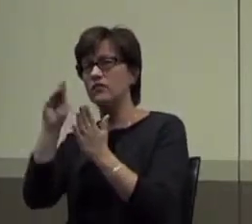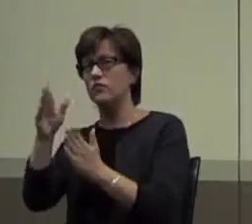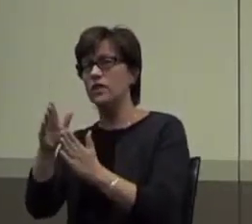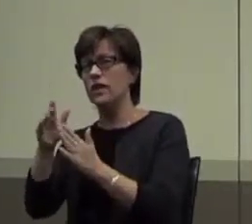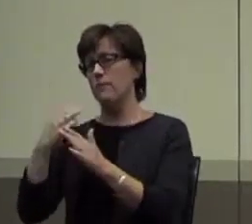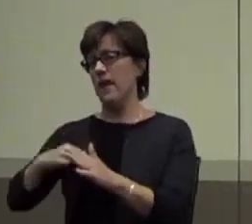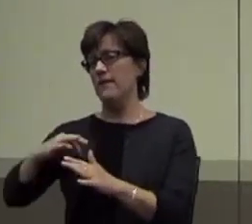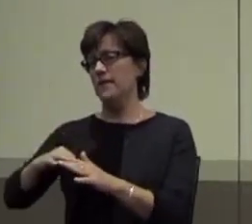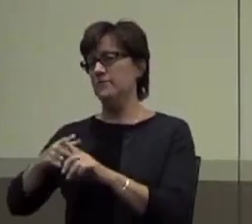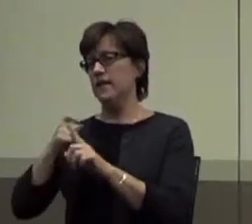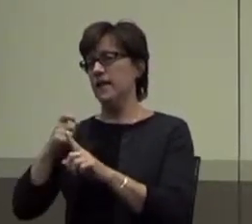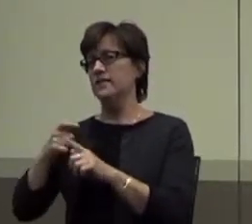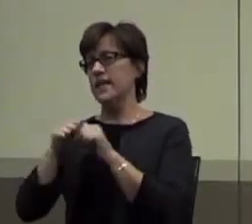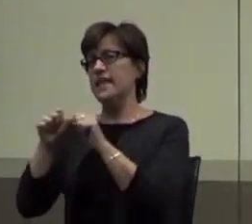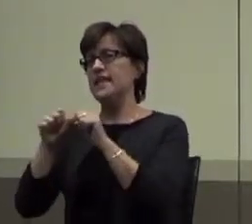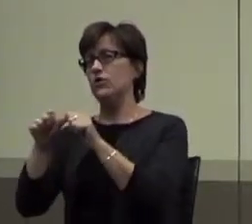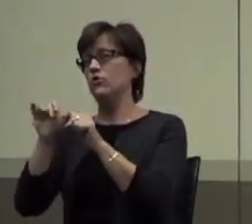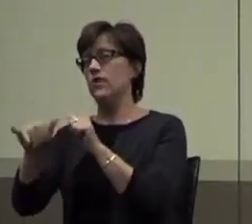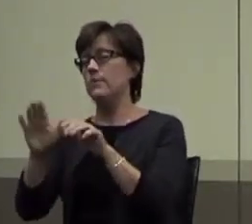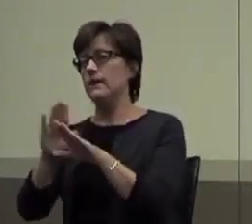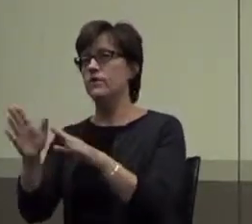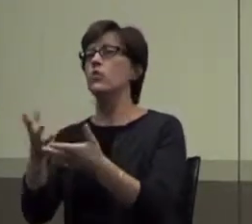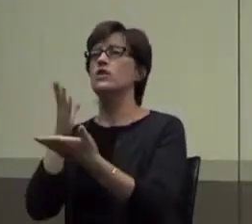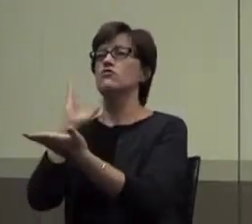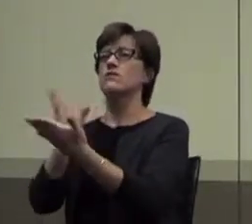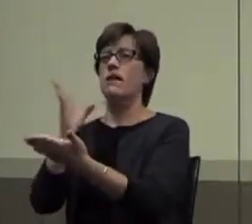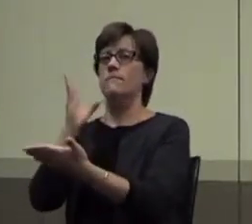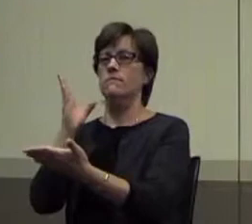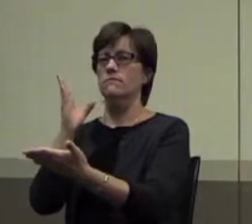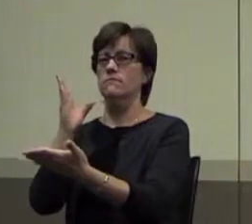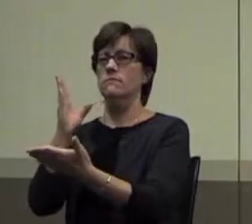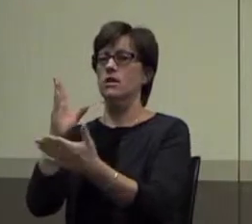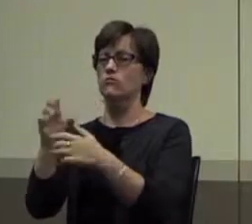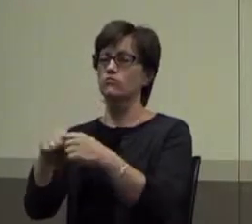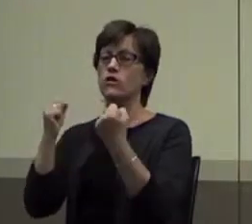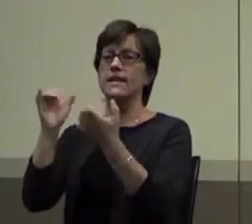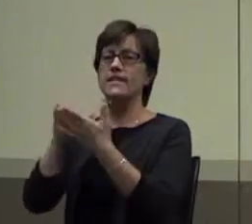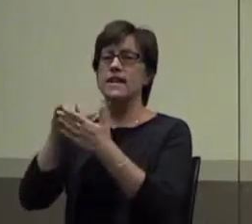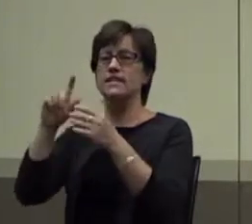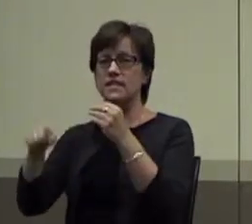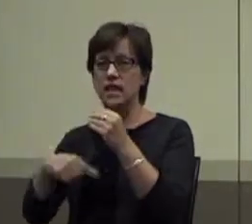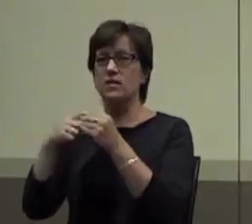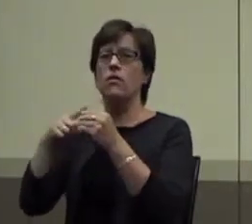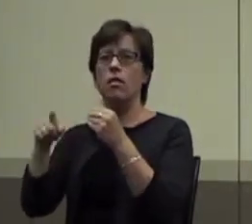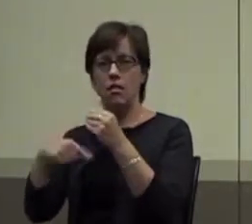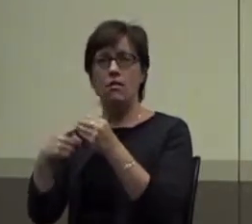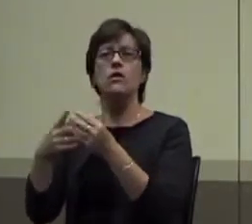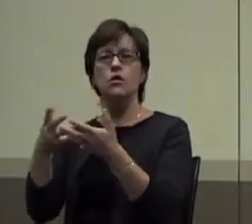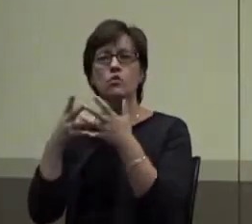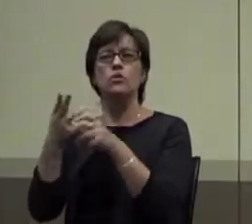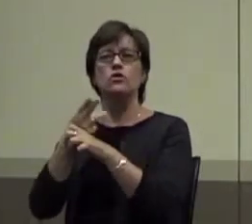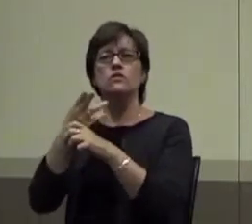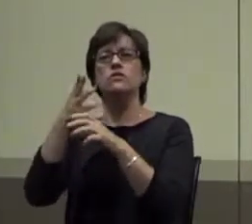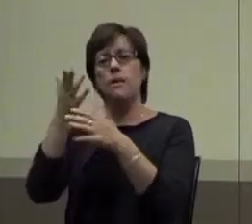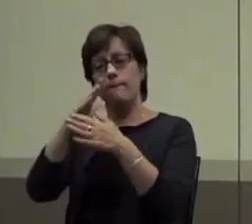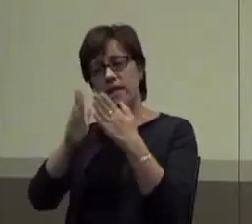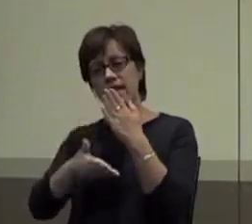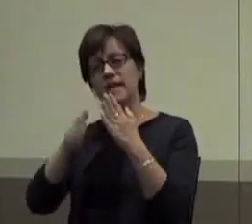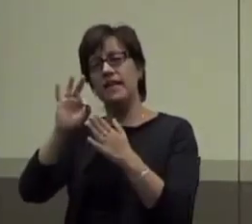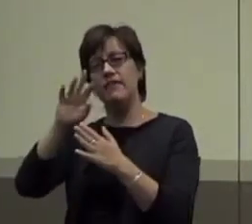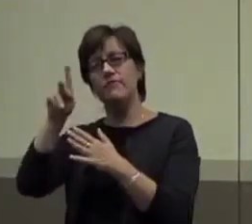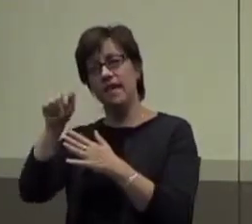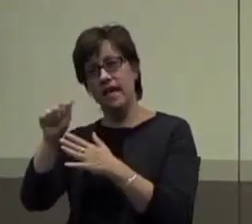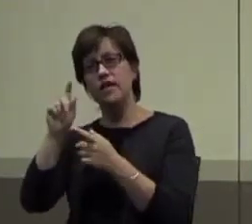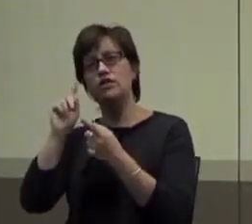they keep on doing that behavior. And we wanna break that chain, we wanna break that cycle. So we use that completed FBA again